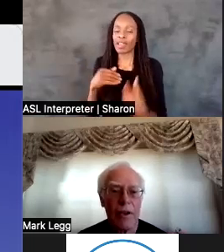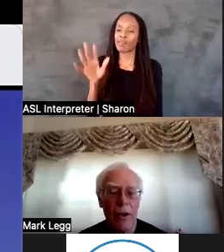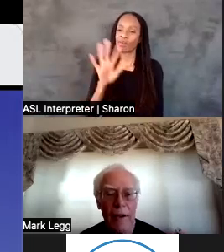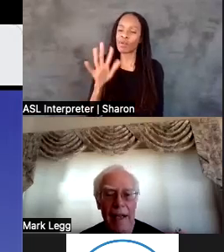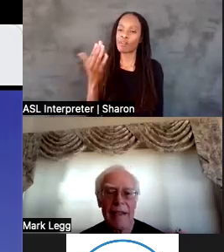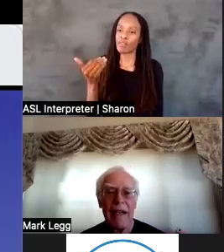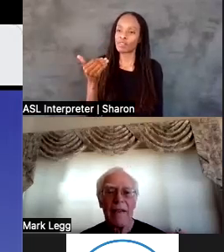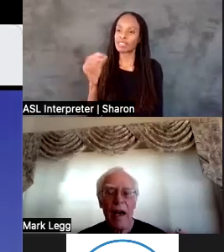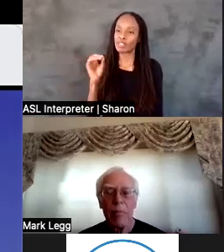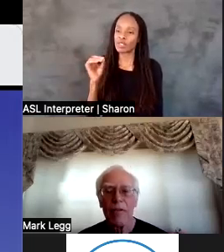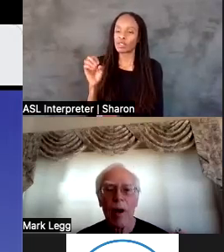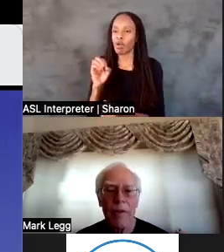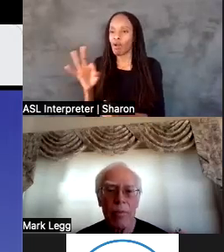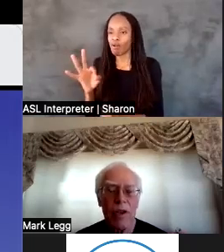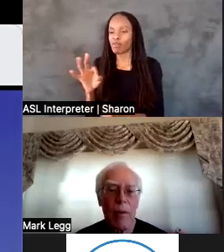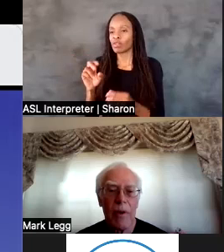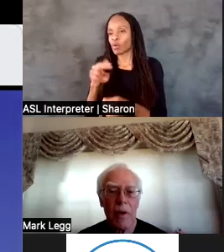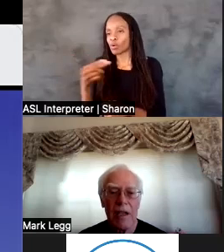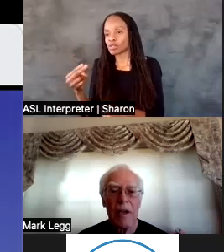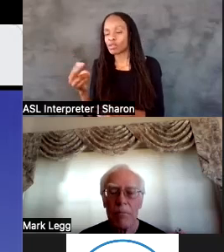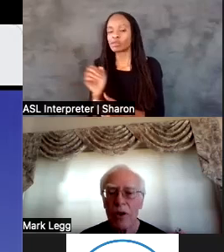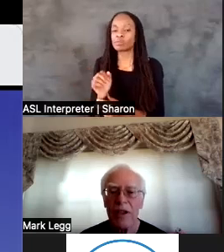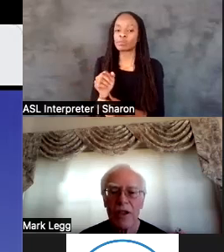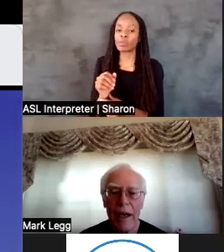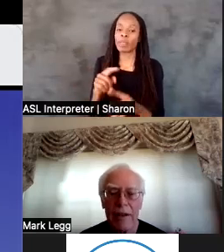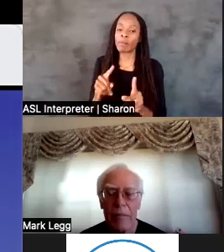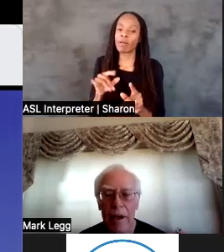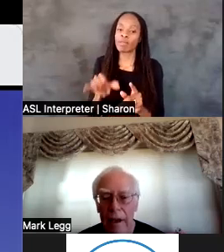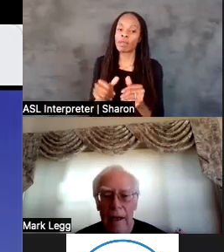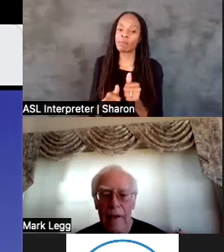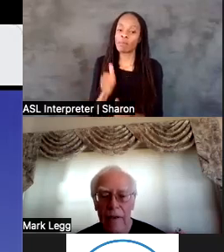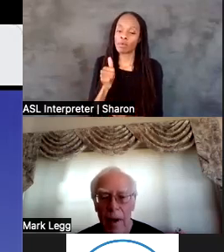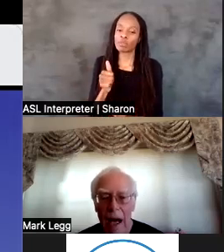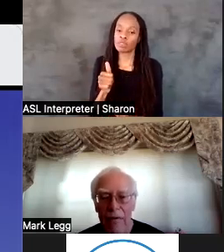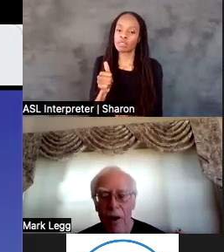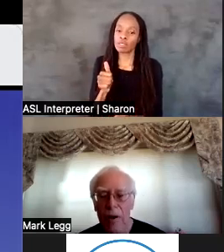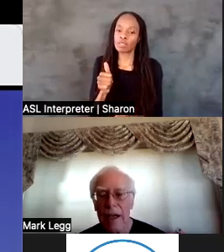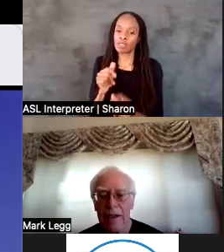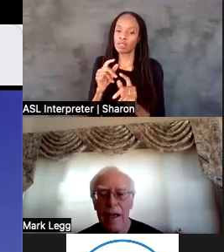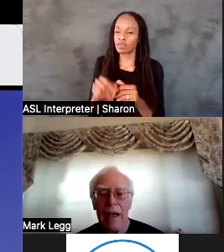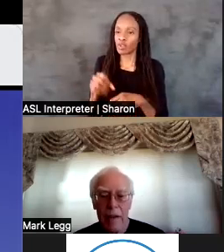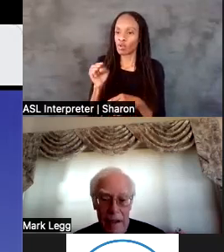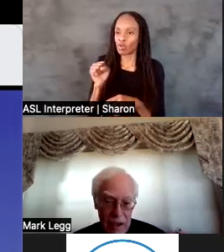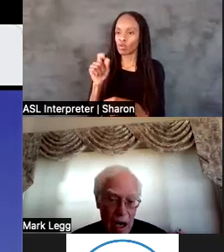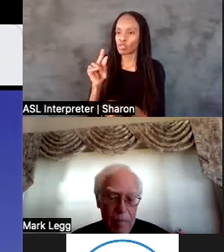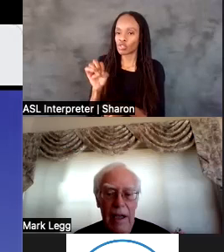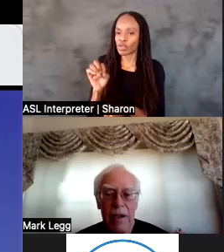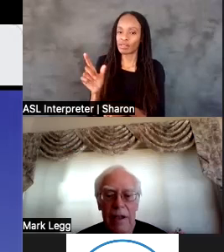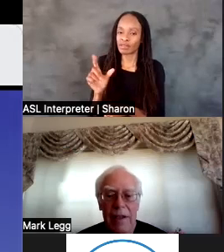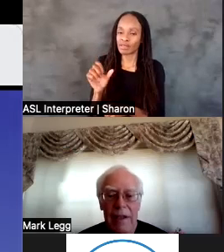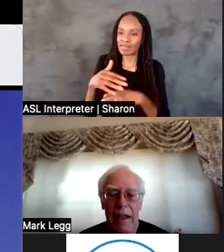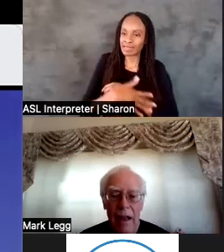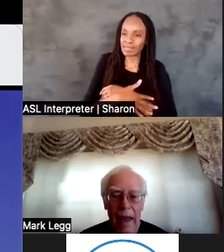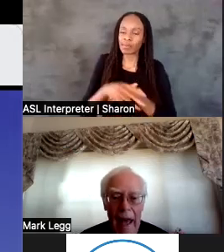of horizontal. So that's the uplift part that pushed up the ridge, but it's mostly strike slip. And then the bottom photo is the scarp. Again,